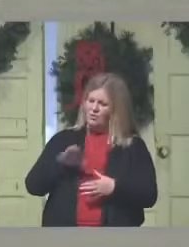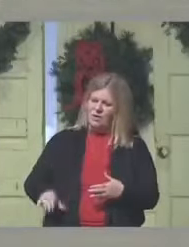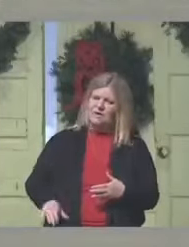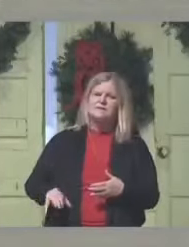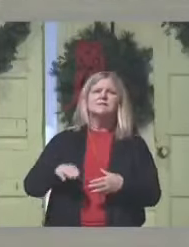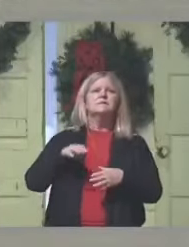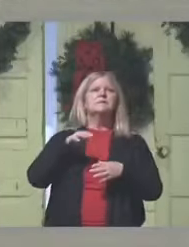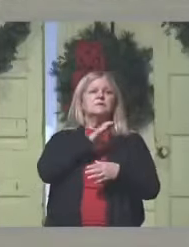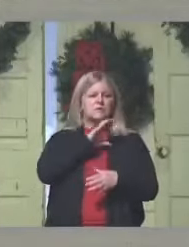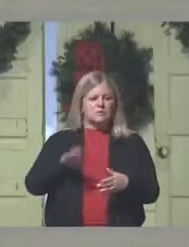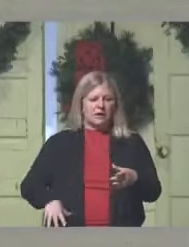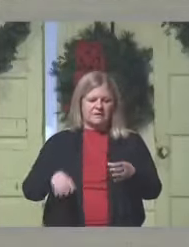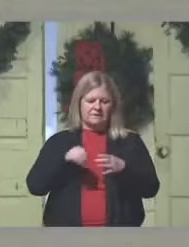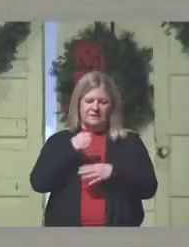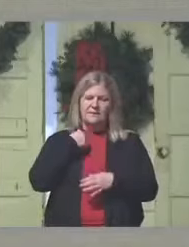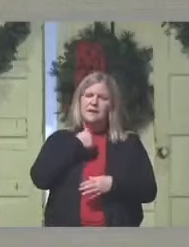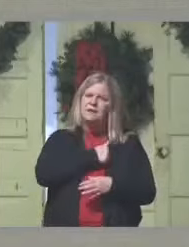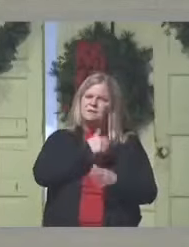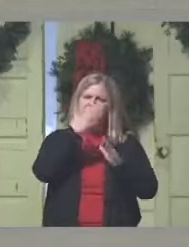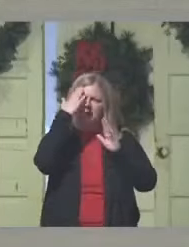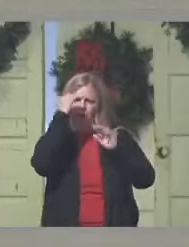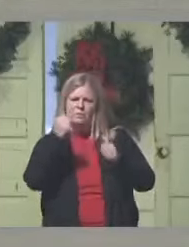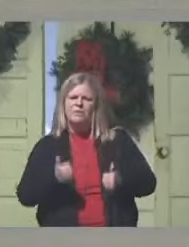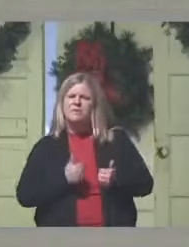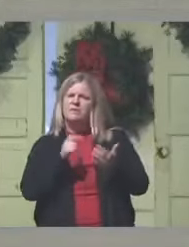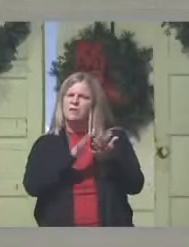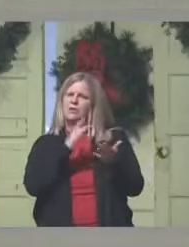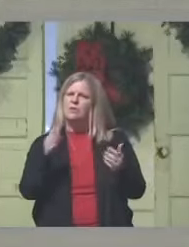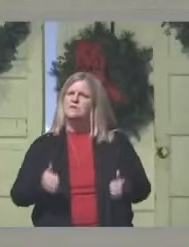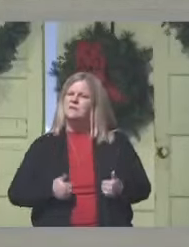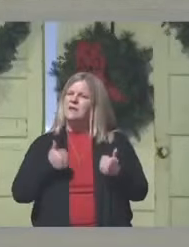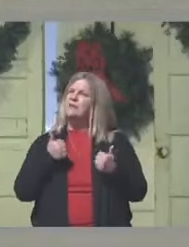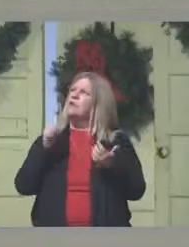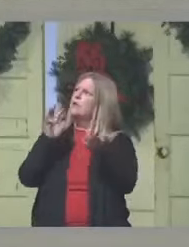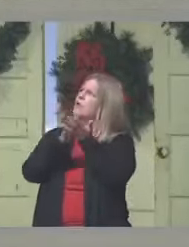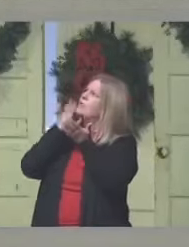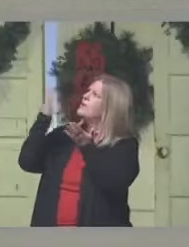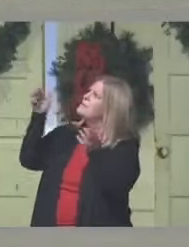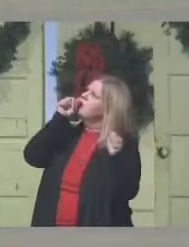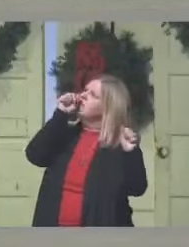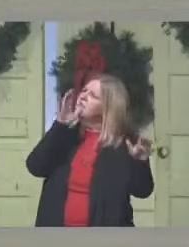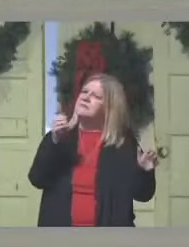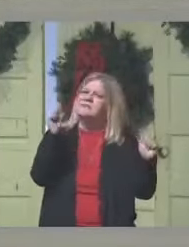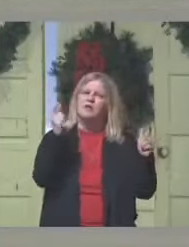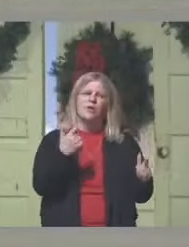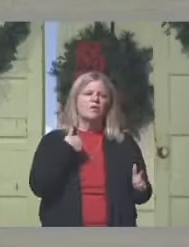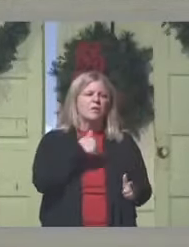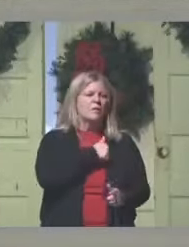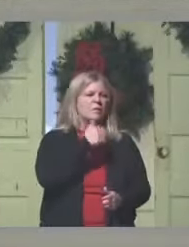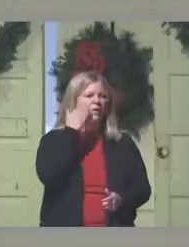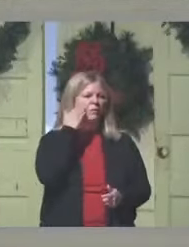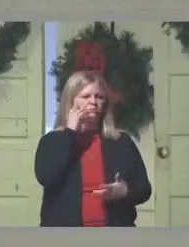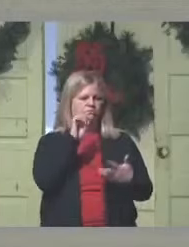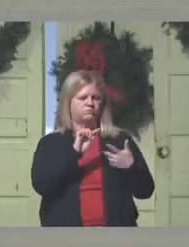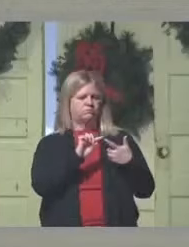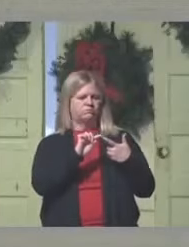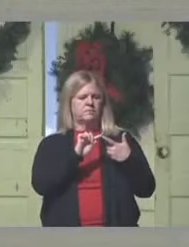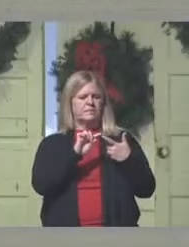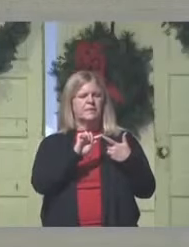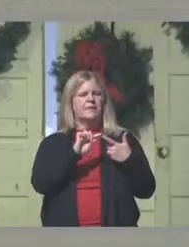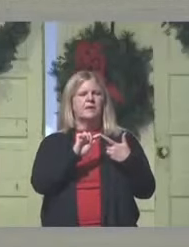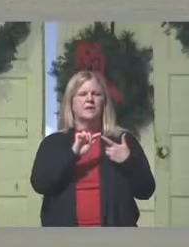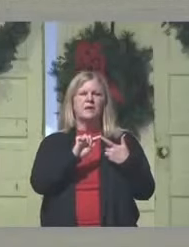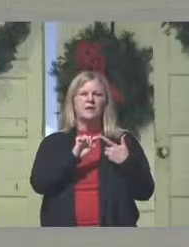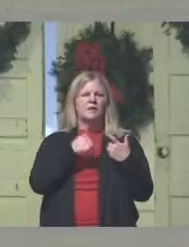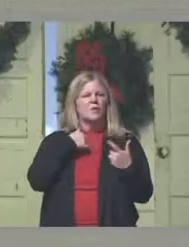in us, the hope of living glorious lives to the glory of God, blessing all whom we know. Now we will discover